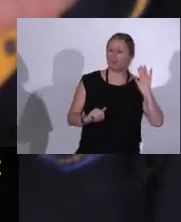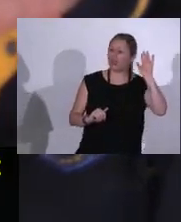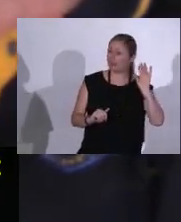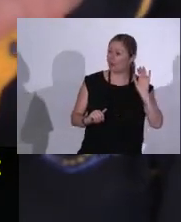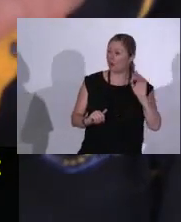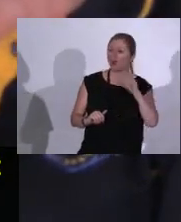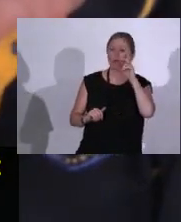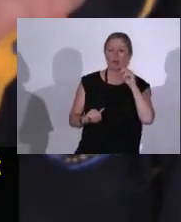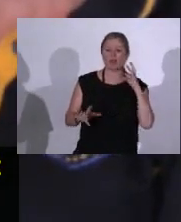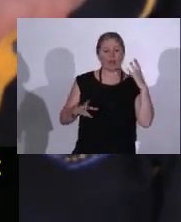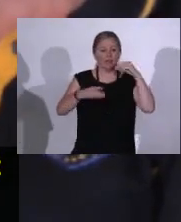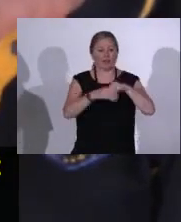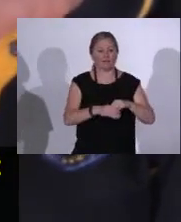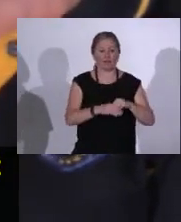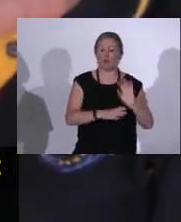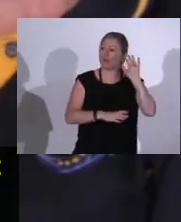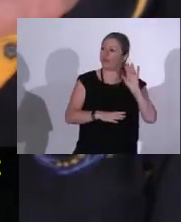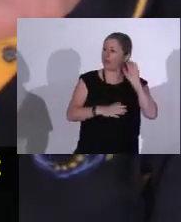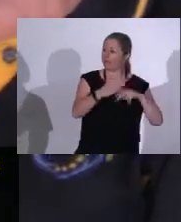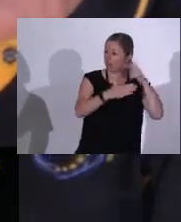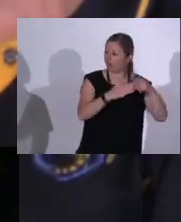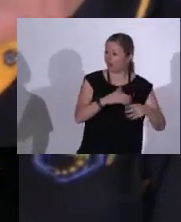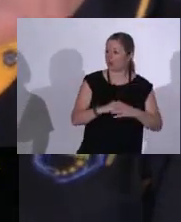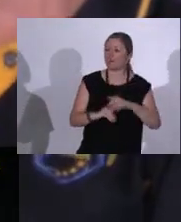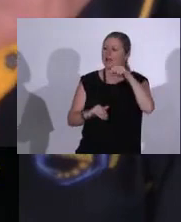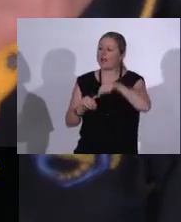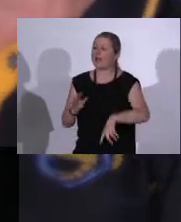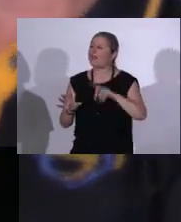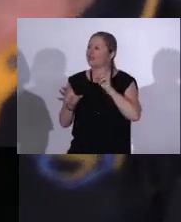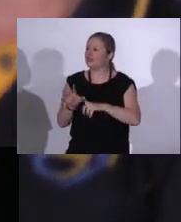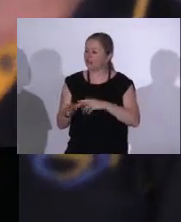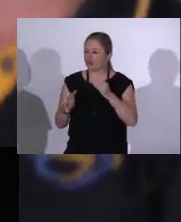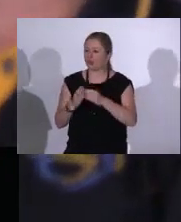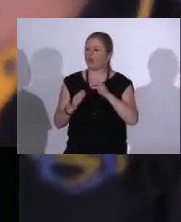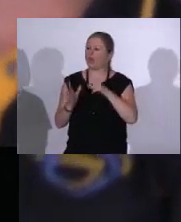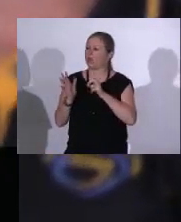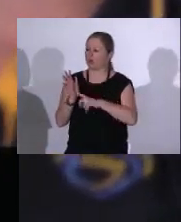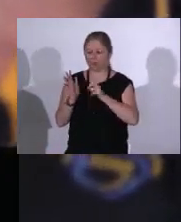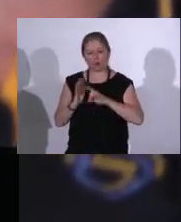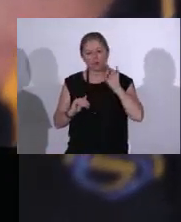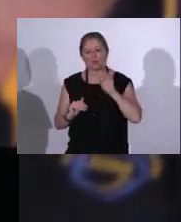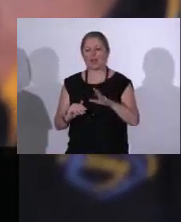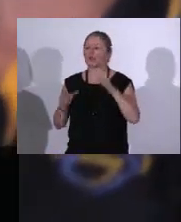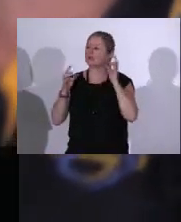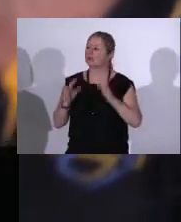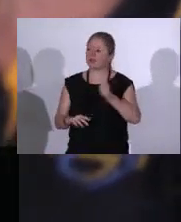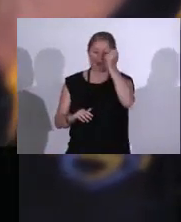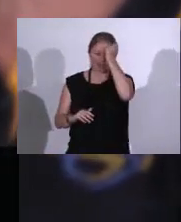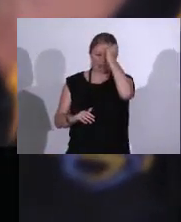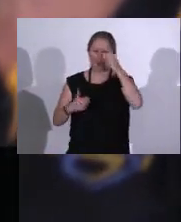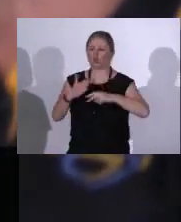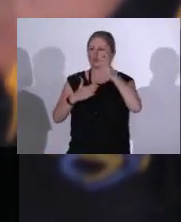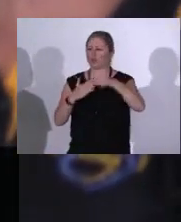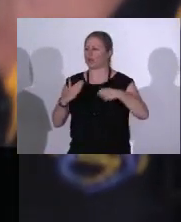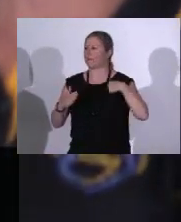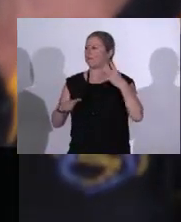take part in our program down there. Part of what we're developing this year with the All Stars is a soccer program, except I am English, so I'll